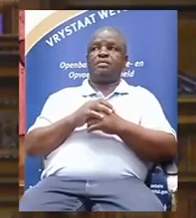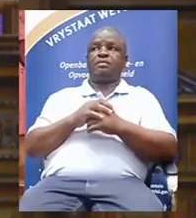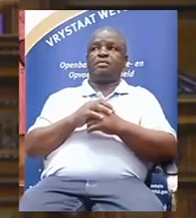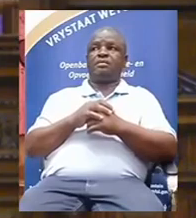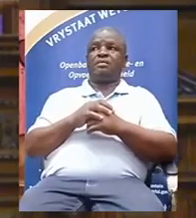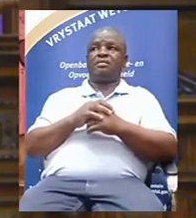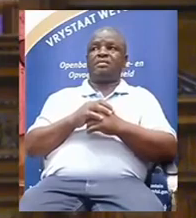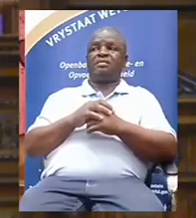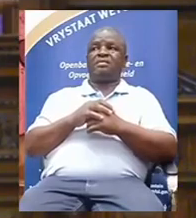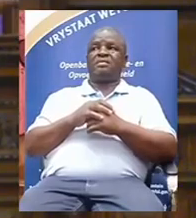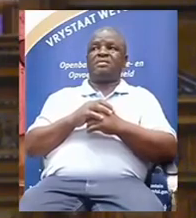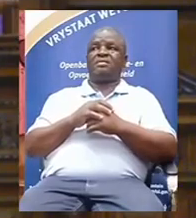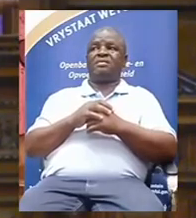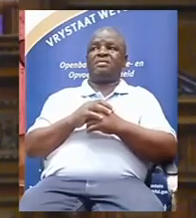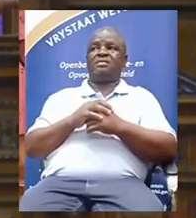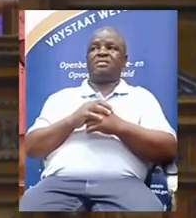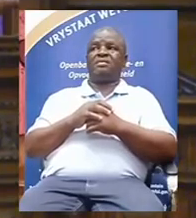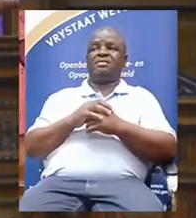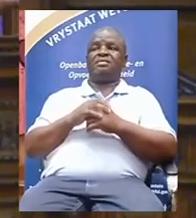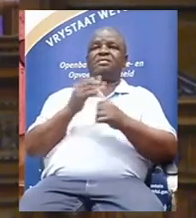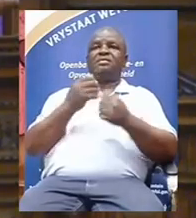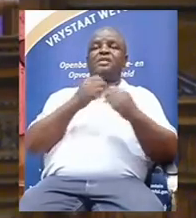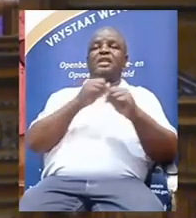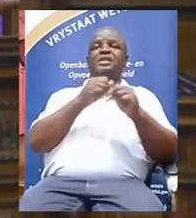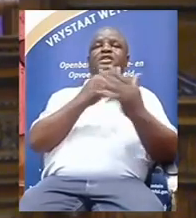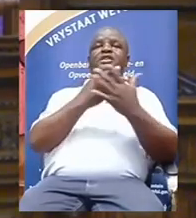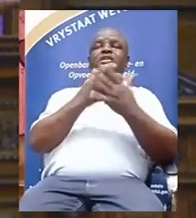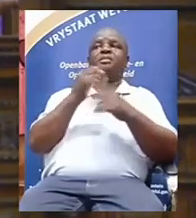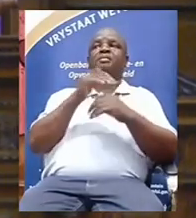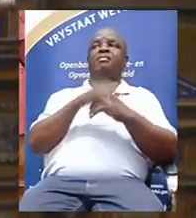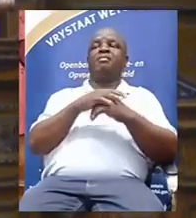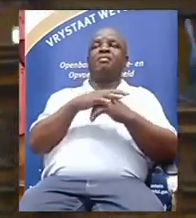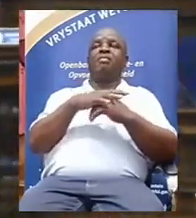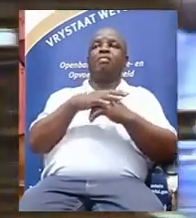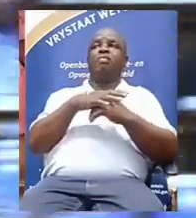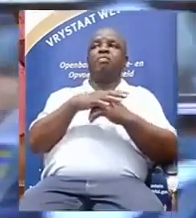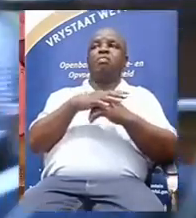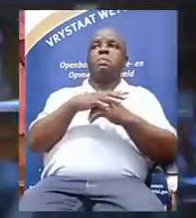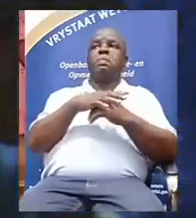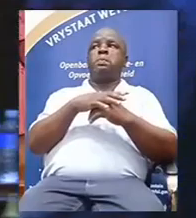Honourable Clinton. Thank you, Chair. Chase,